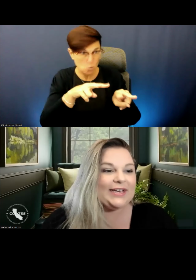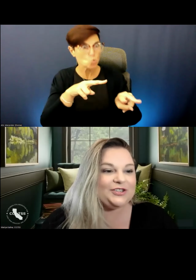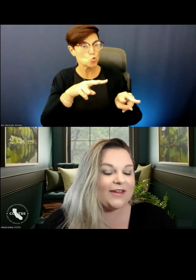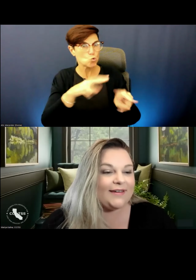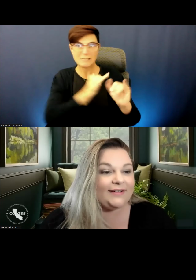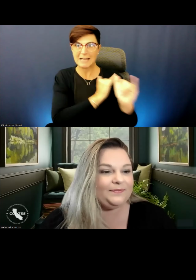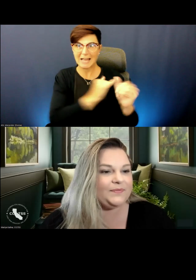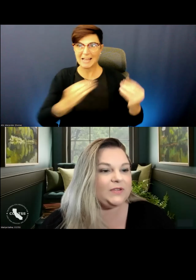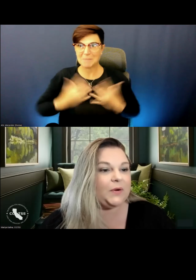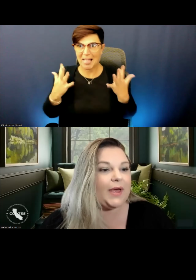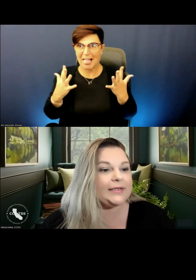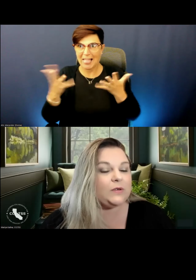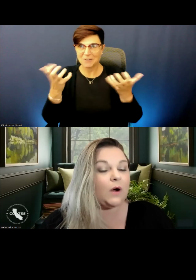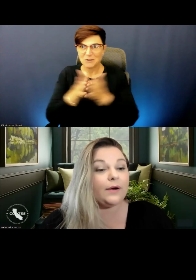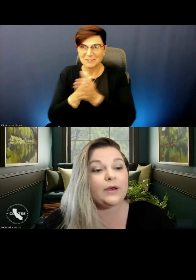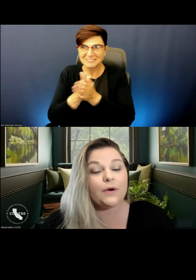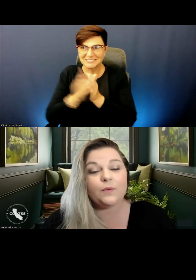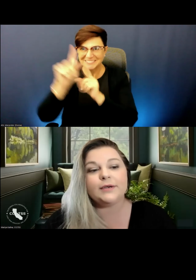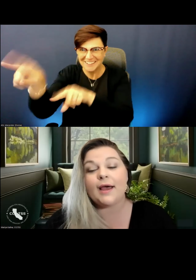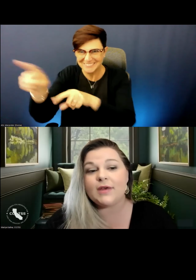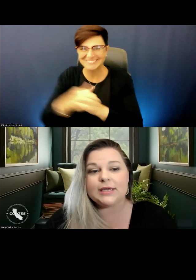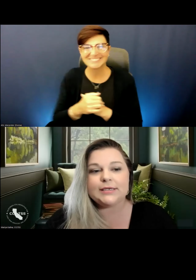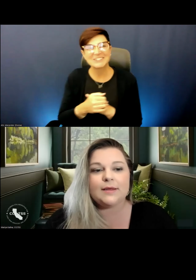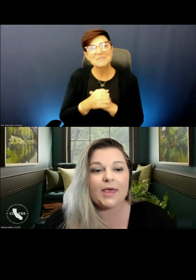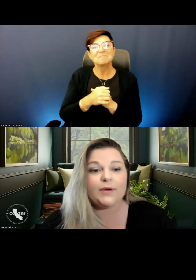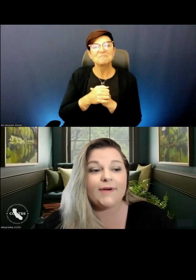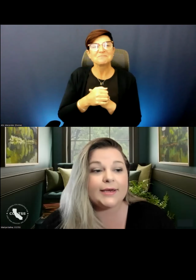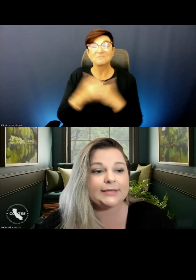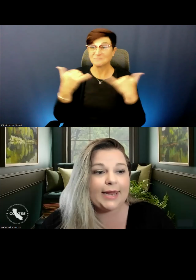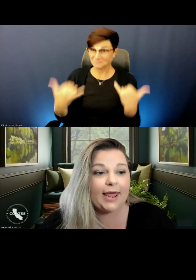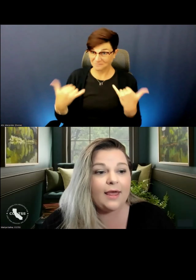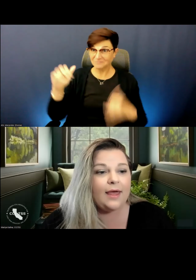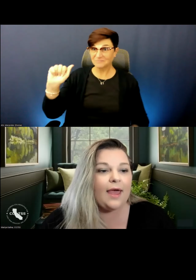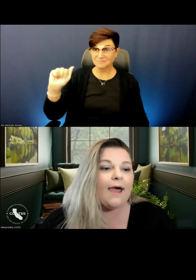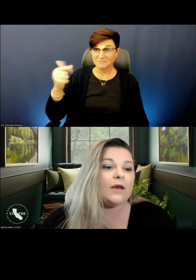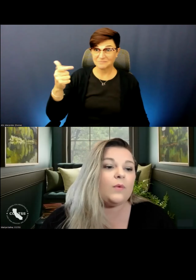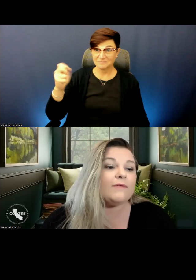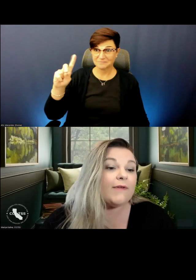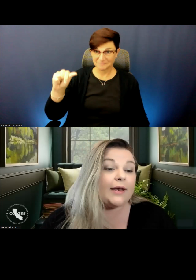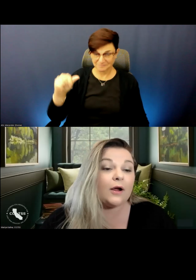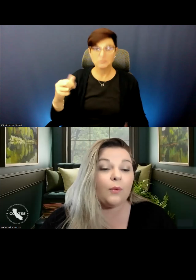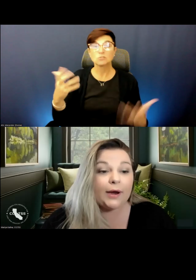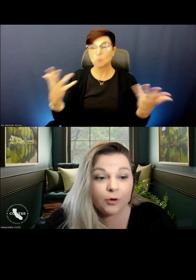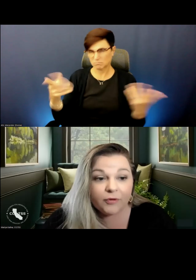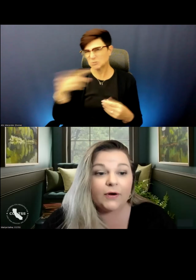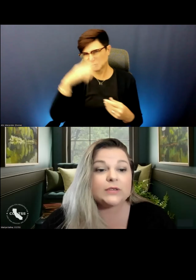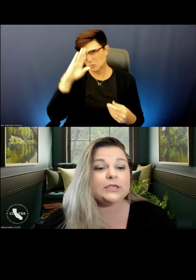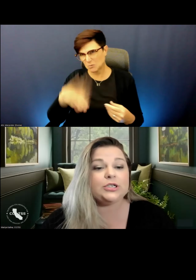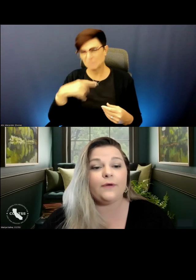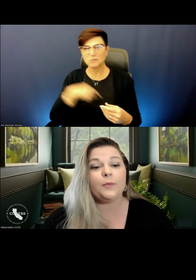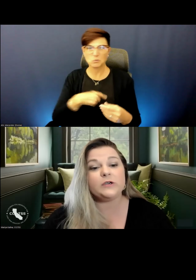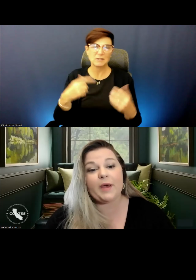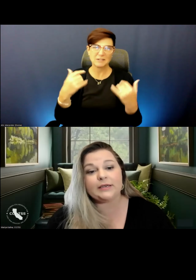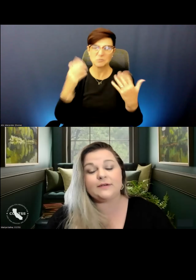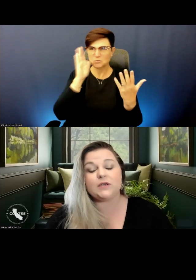advancing to the agenda. So as you already know, we're diving into the May revise today. And we've invited a great group of folks